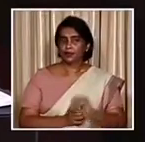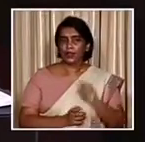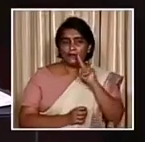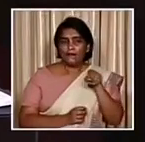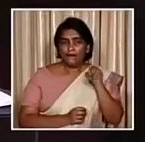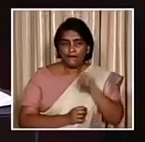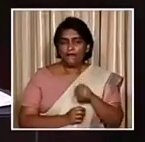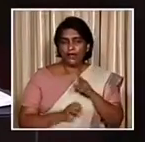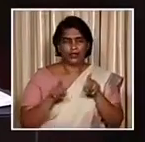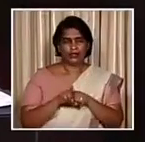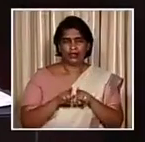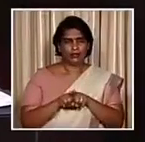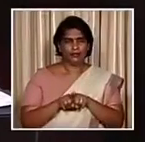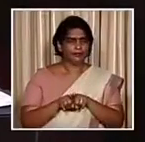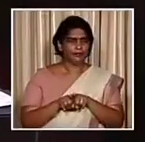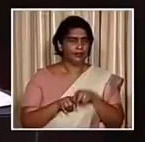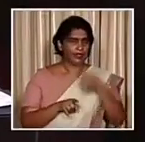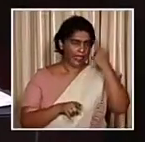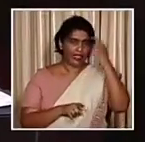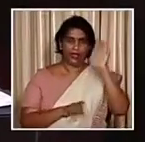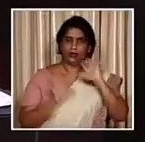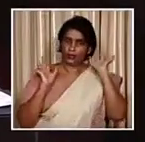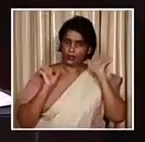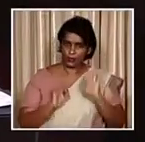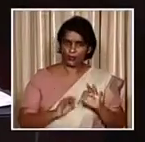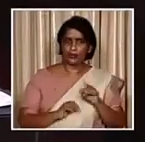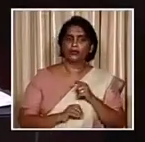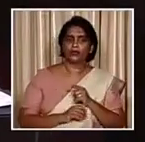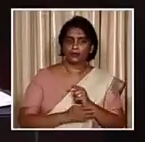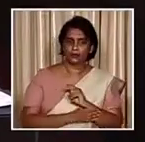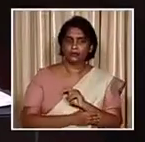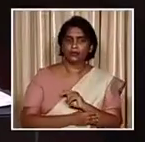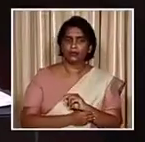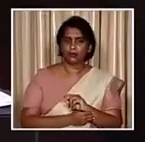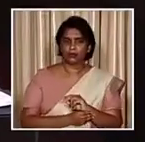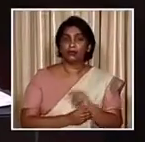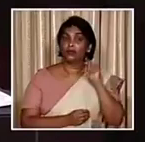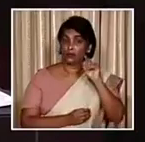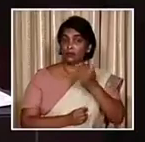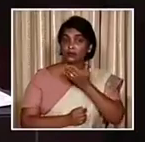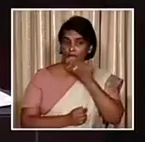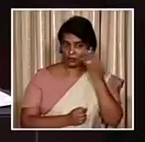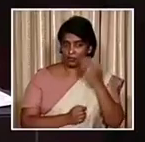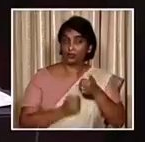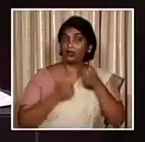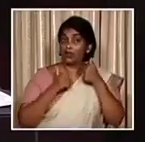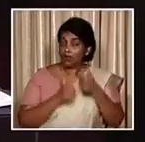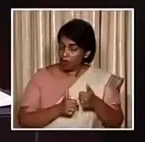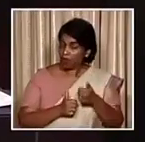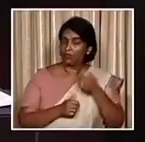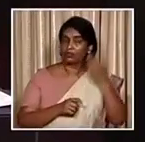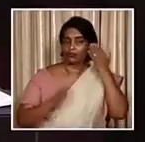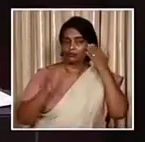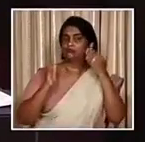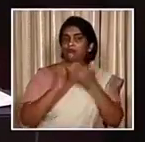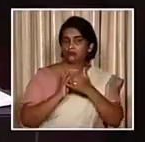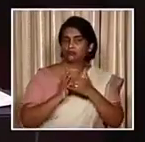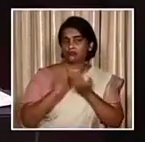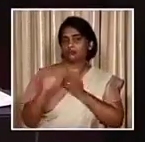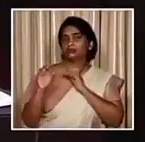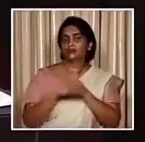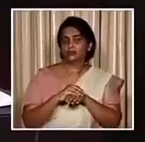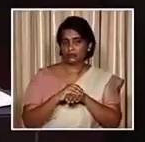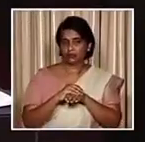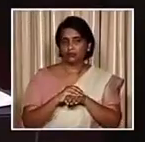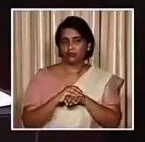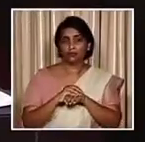about boycotting IMF. Yes. They were the people who are saying IMF is a deshadrohi. That's enough. You